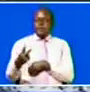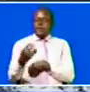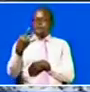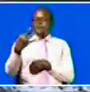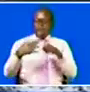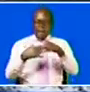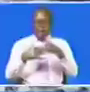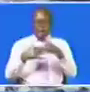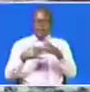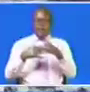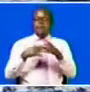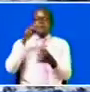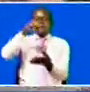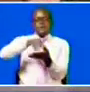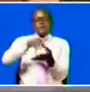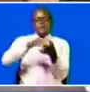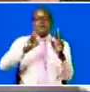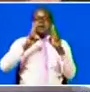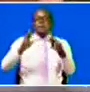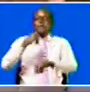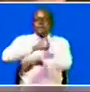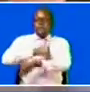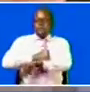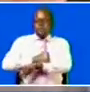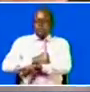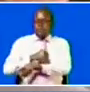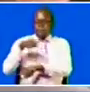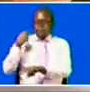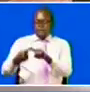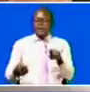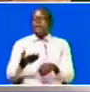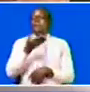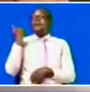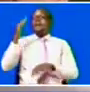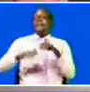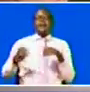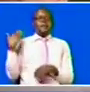of arson were reported in schools. This year, there has been substantial improvement